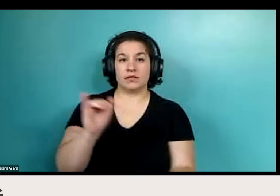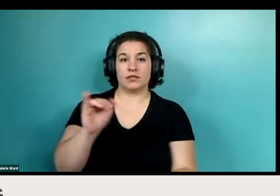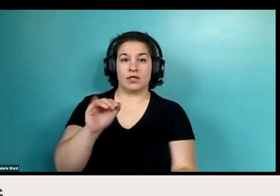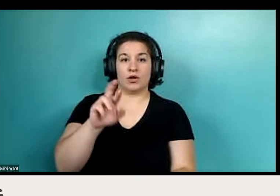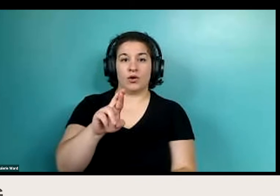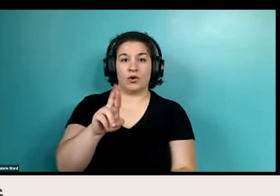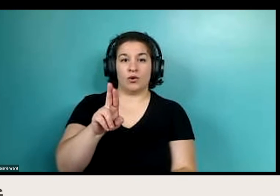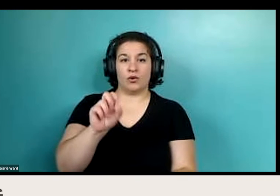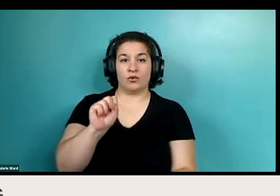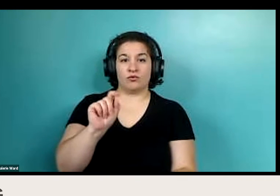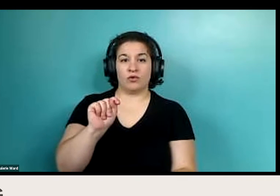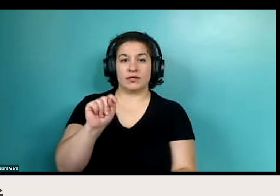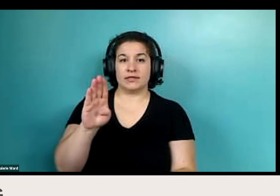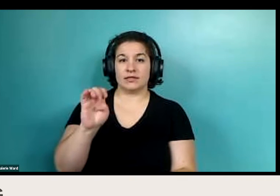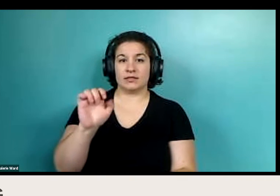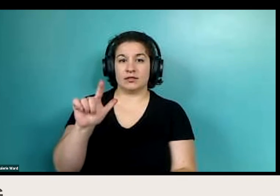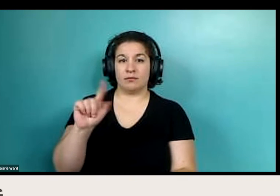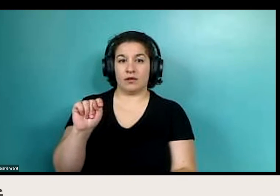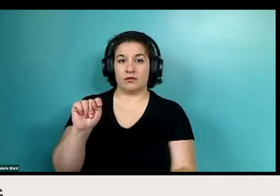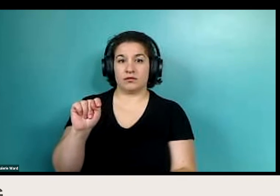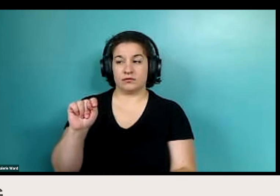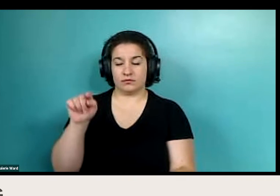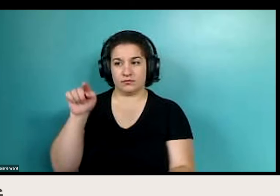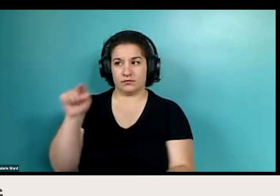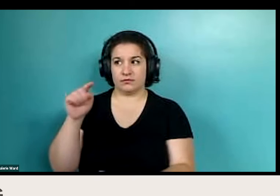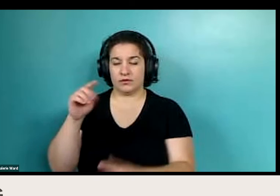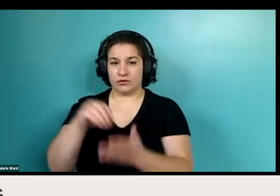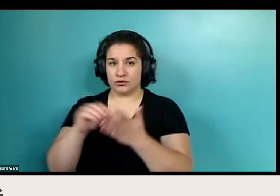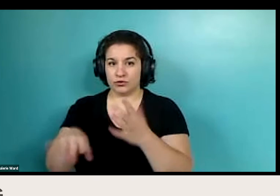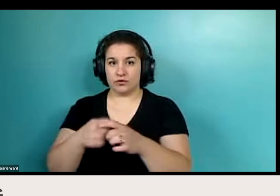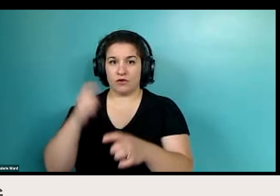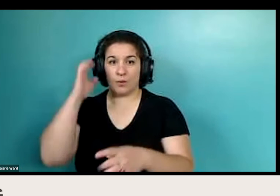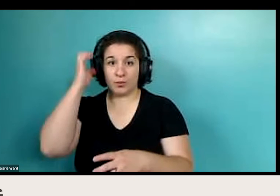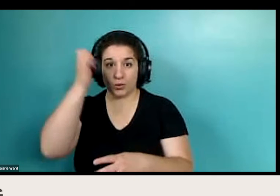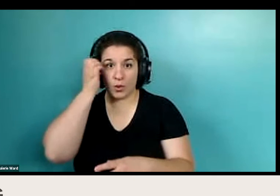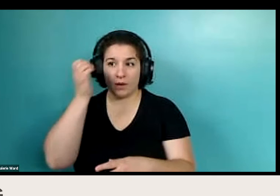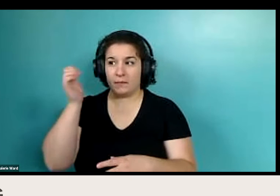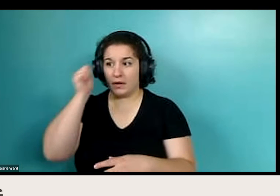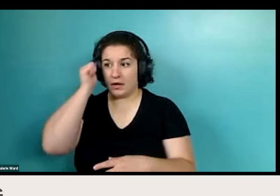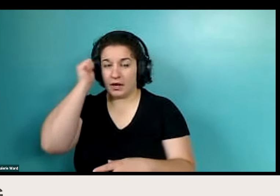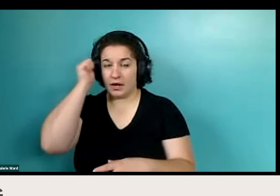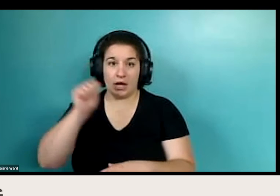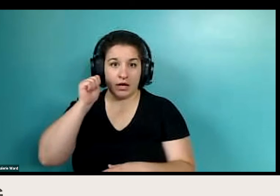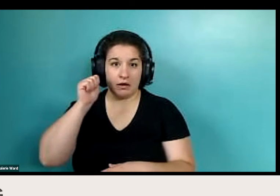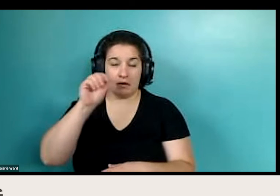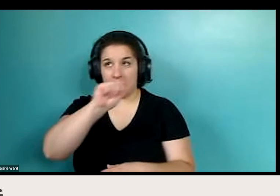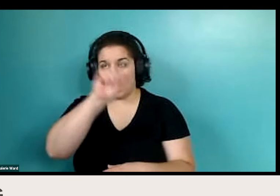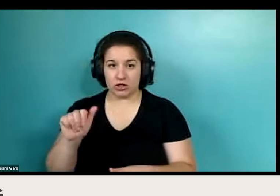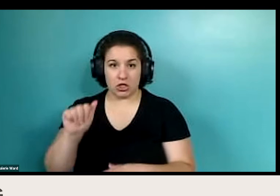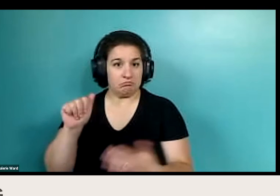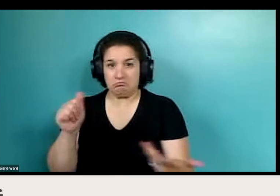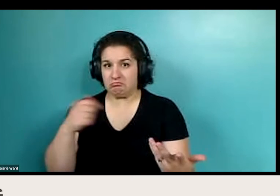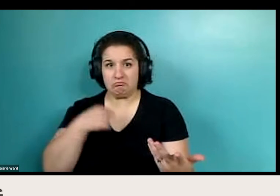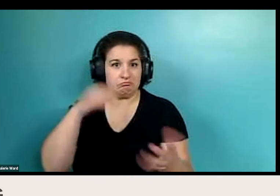students from Europe and Asia. They do not know what the Rust Belt is. They have never invested time in understanding the Great Lakes and